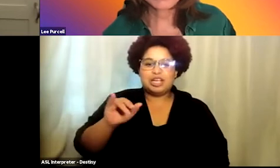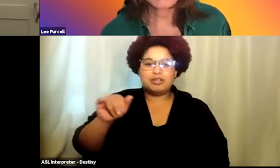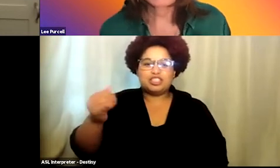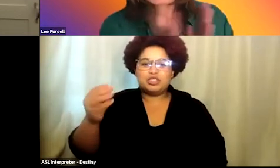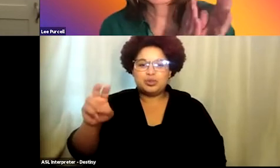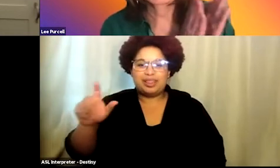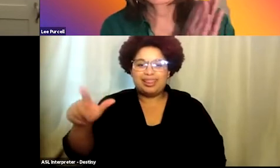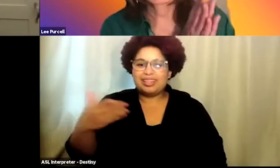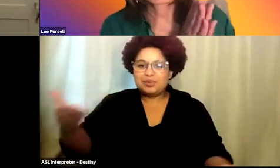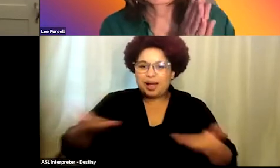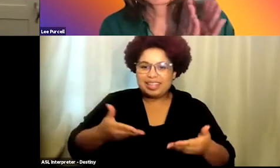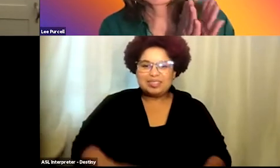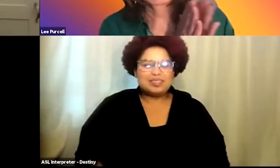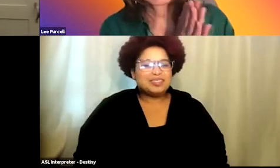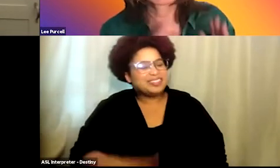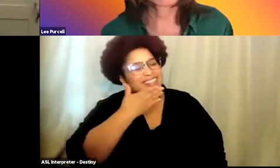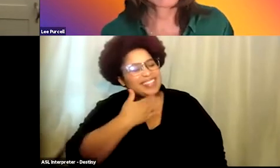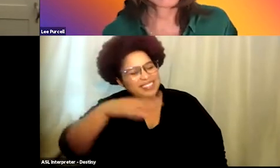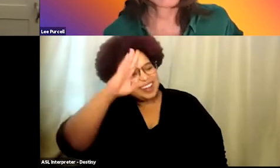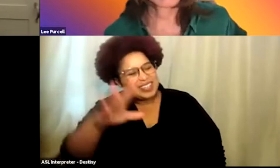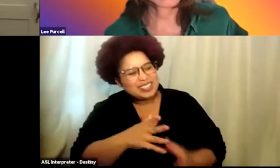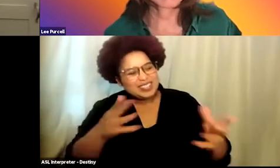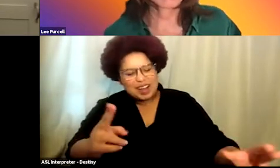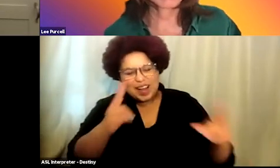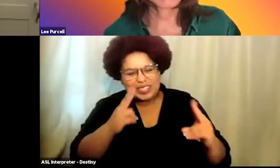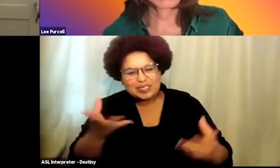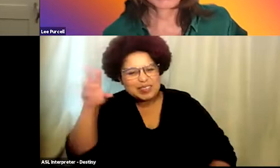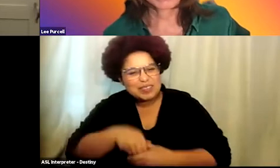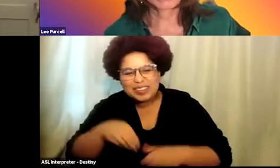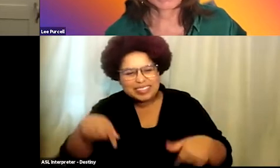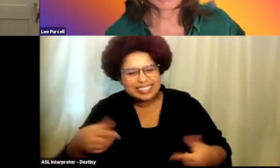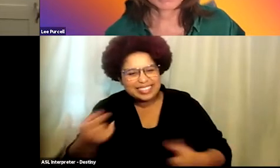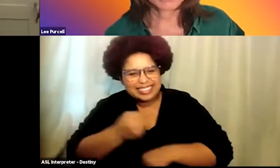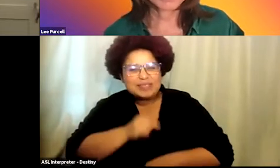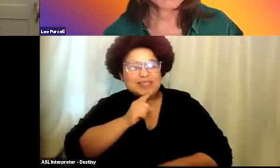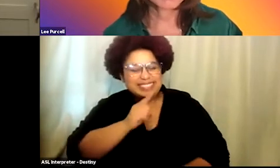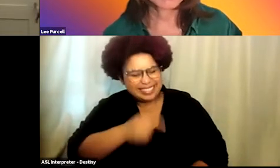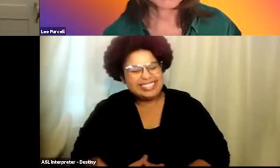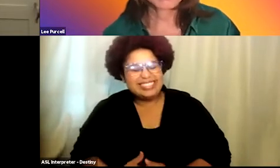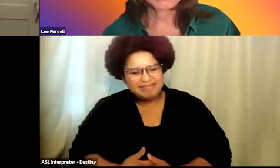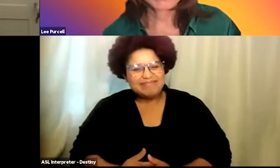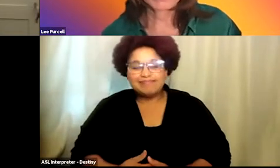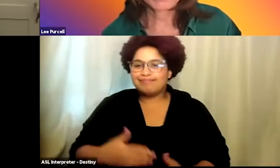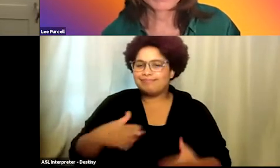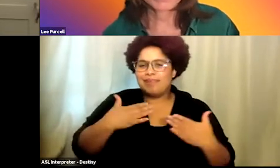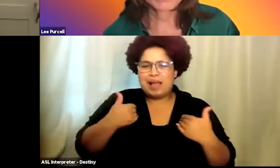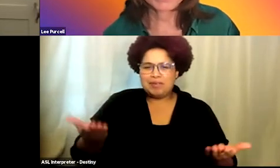Hi, Geri. Hi, thank you so much. I'm honored to be a part of this. I really am. Great to have you